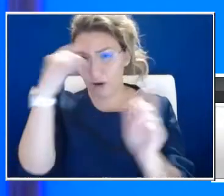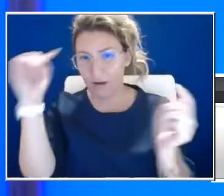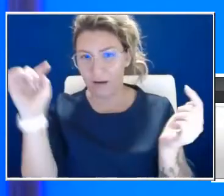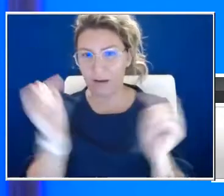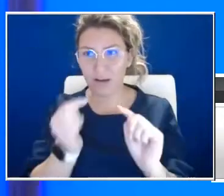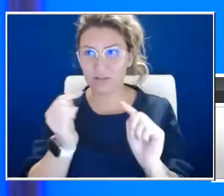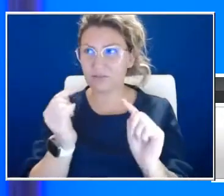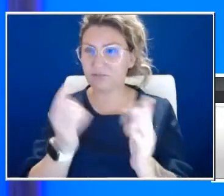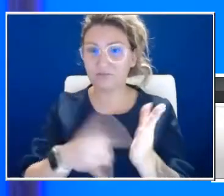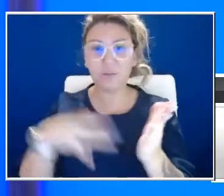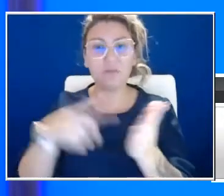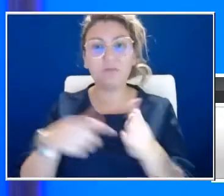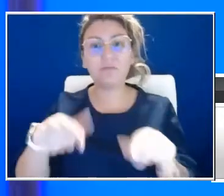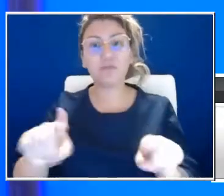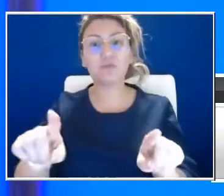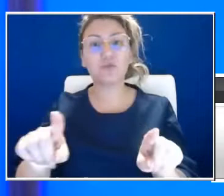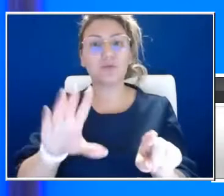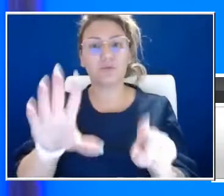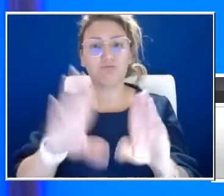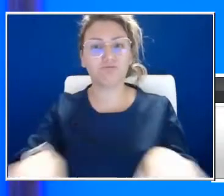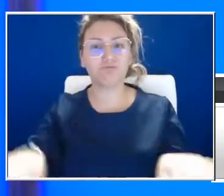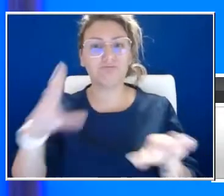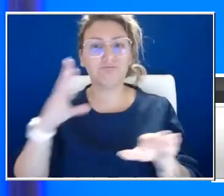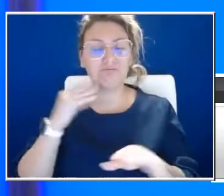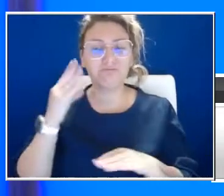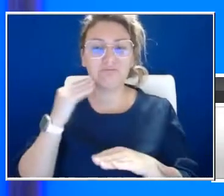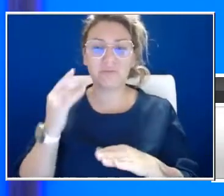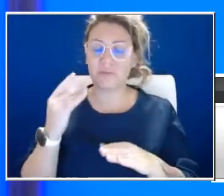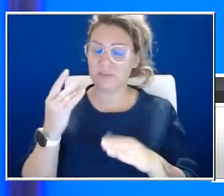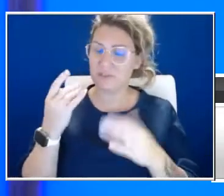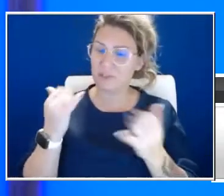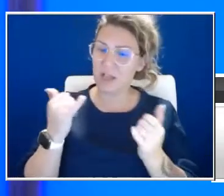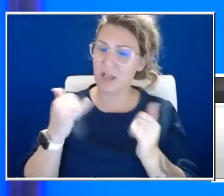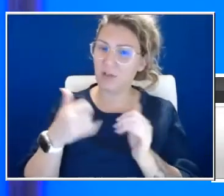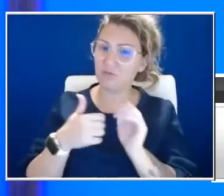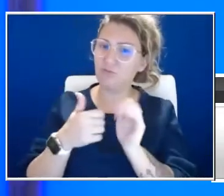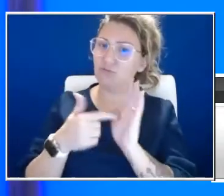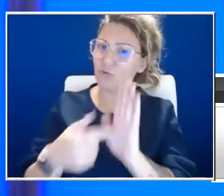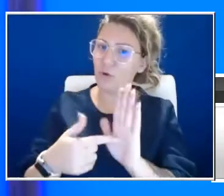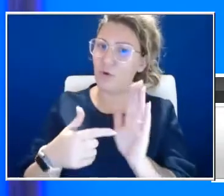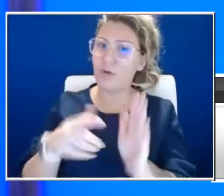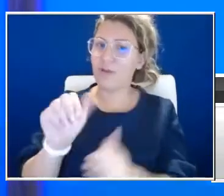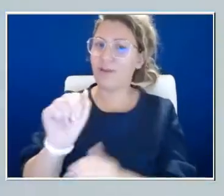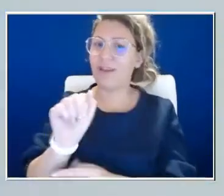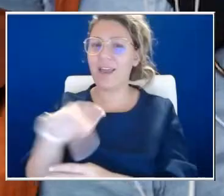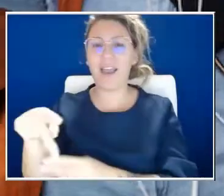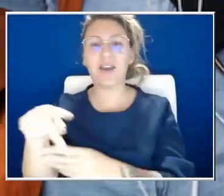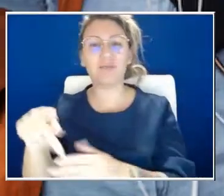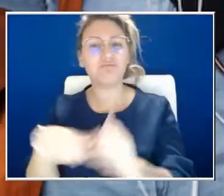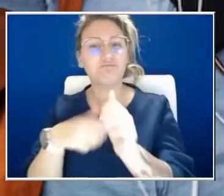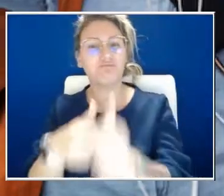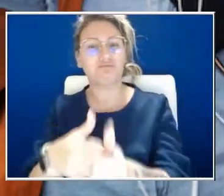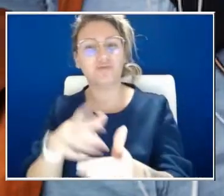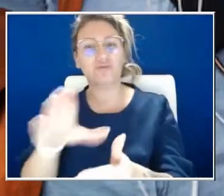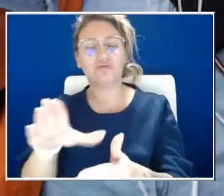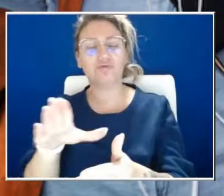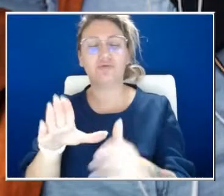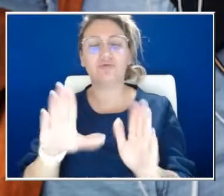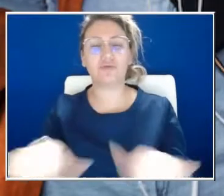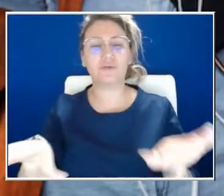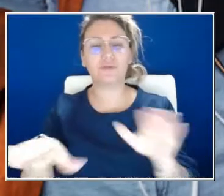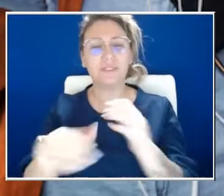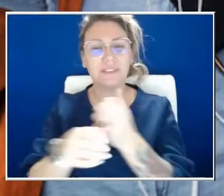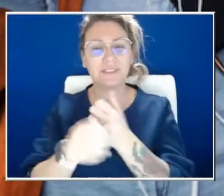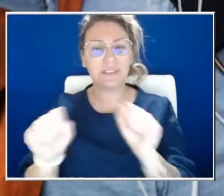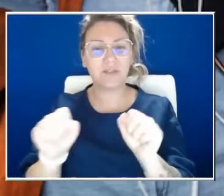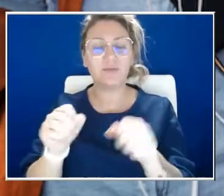This morning, we show you the app that tracks your child's safety in just minutes. So make sure you get your questions sent in to us on the links